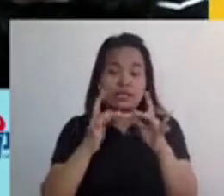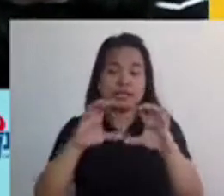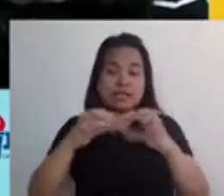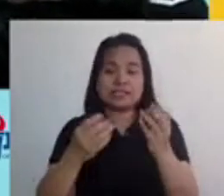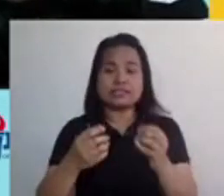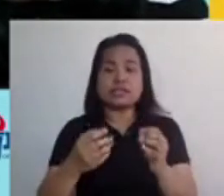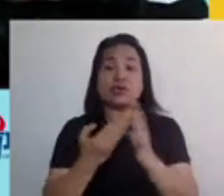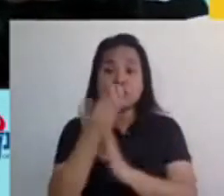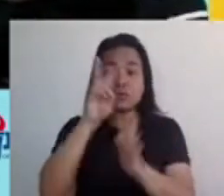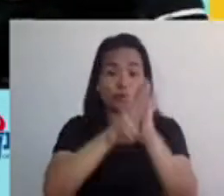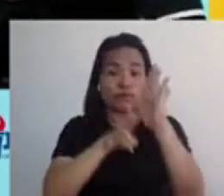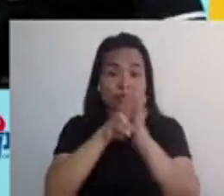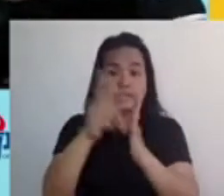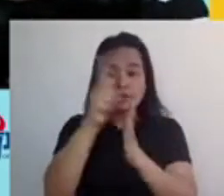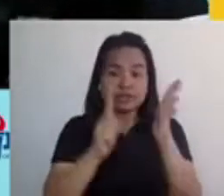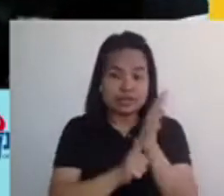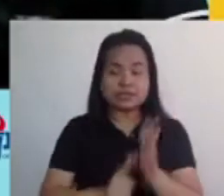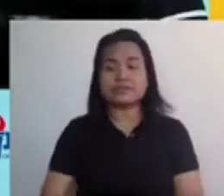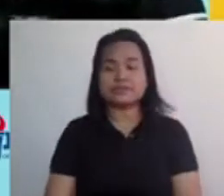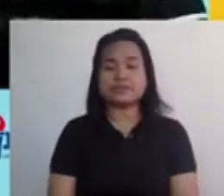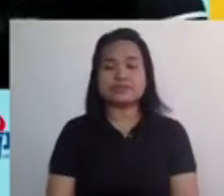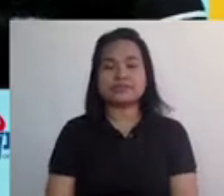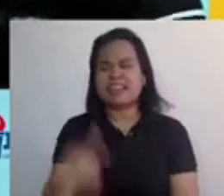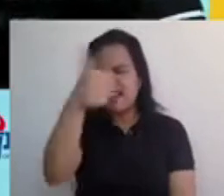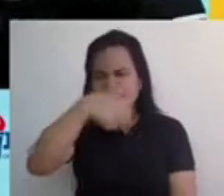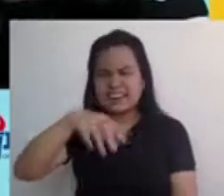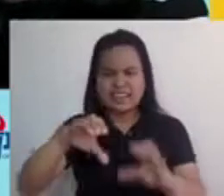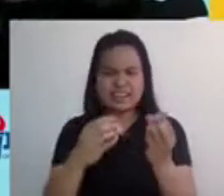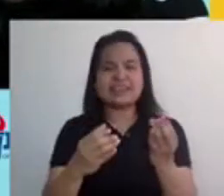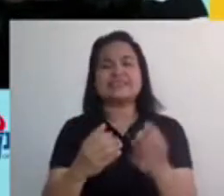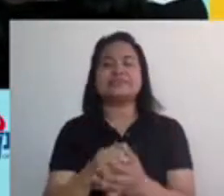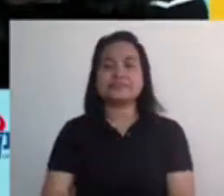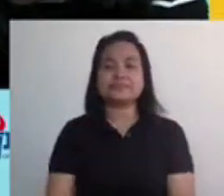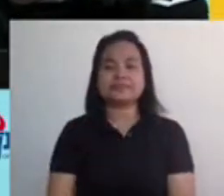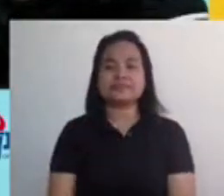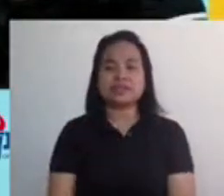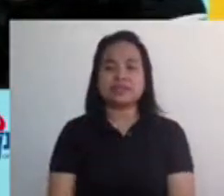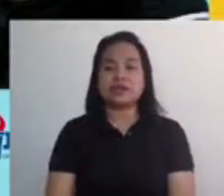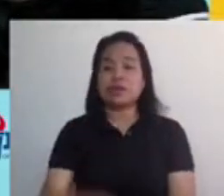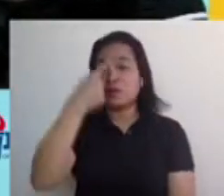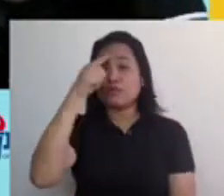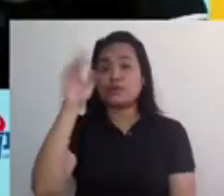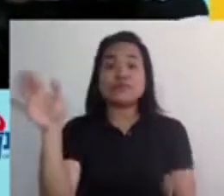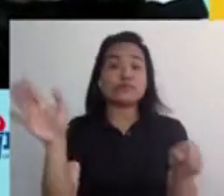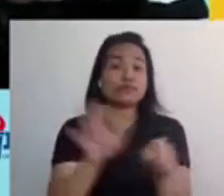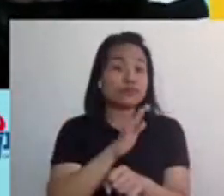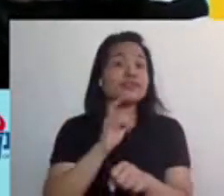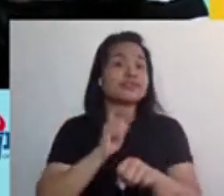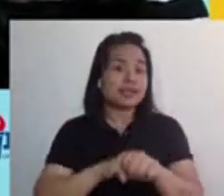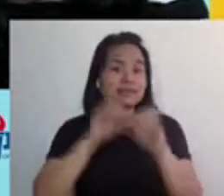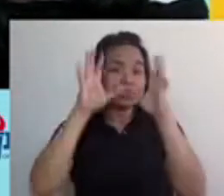their classes and learners. So in the case of our full-time teachers, option 2 or the asynchronous mode is